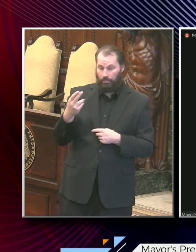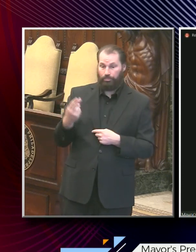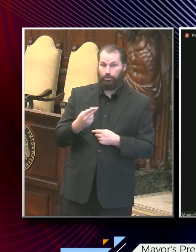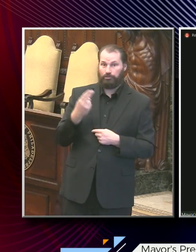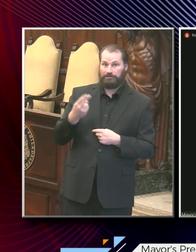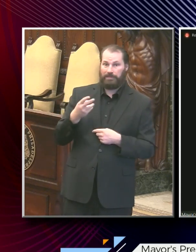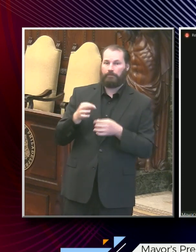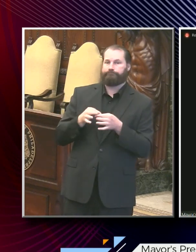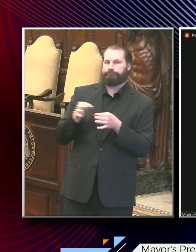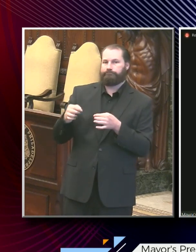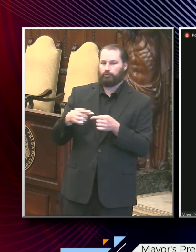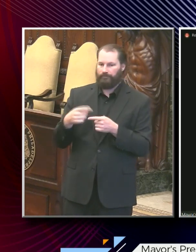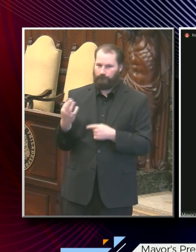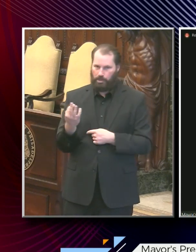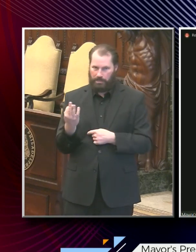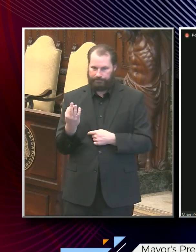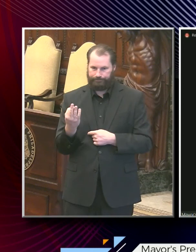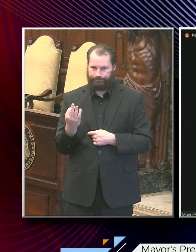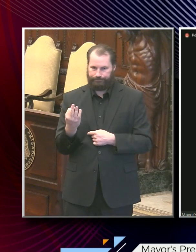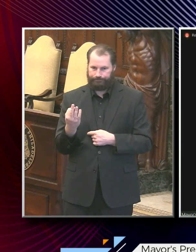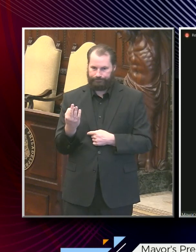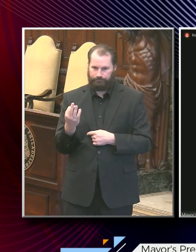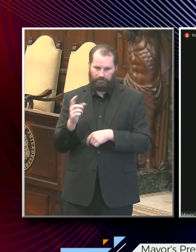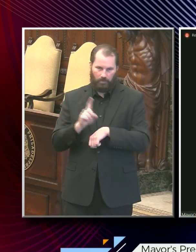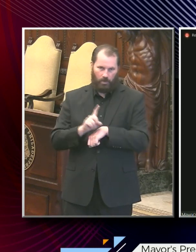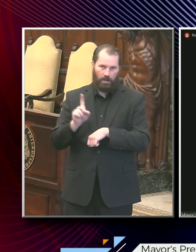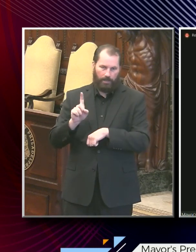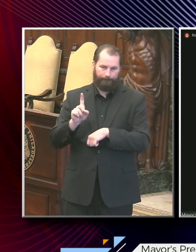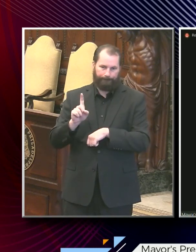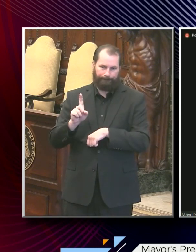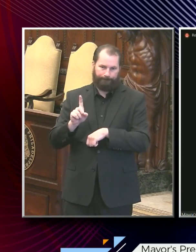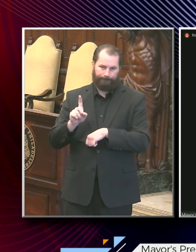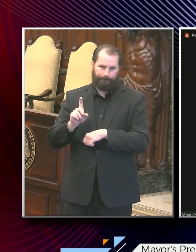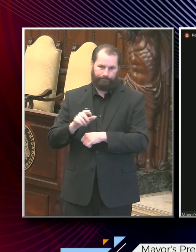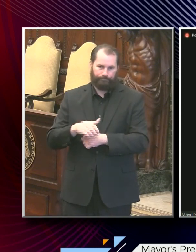will not be Thursday, but will instead be Friday at 1